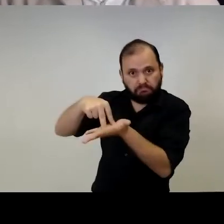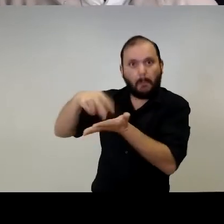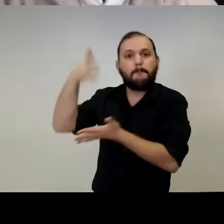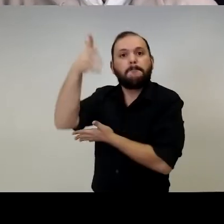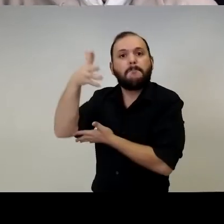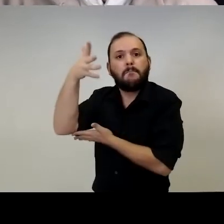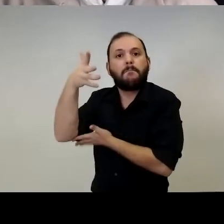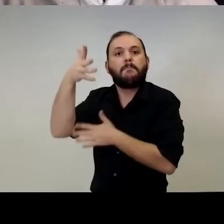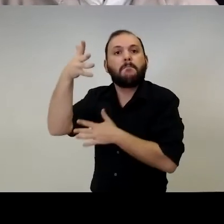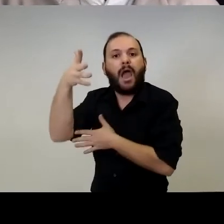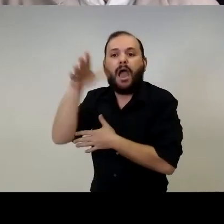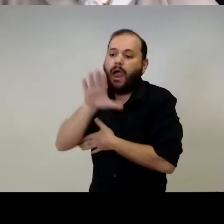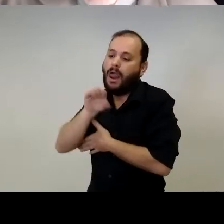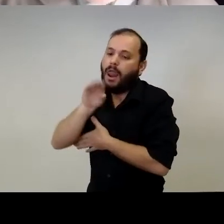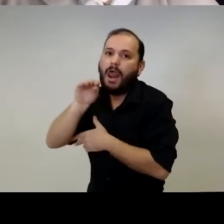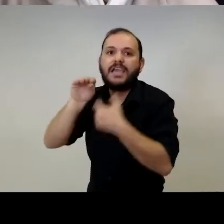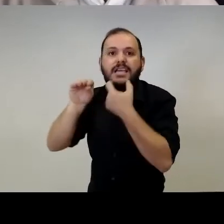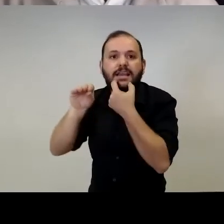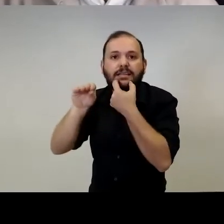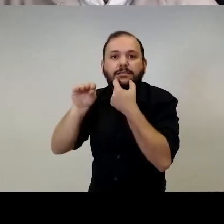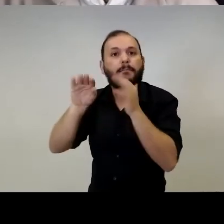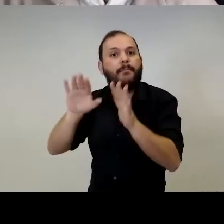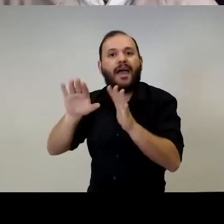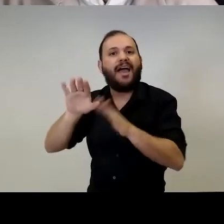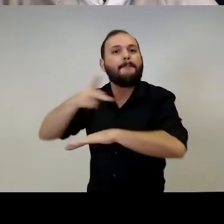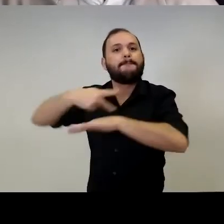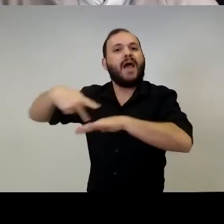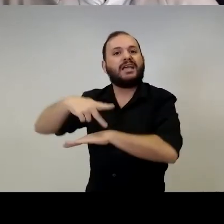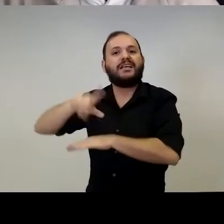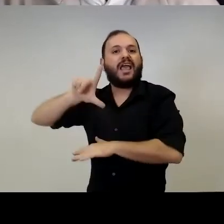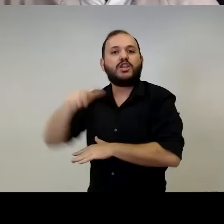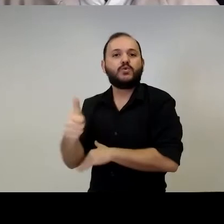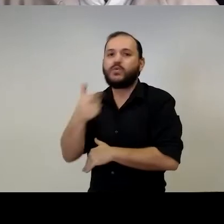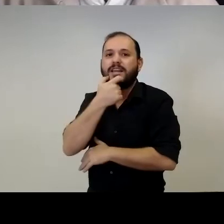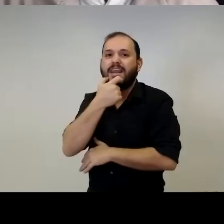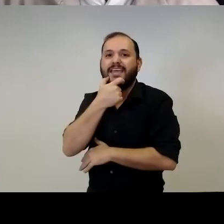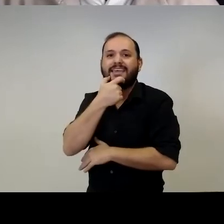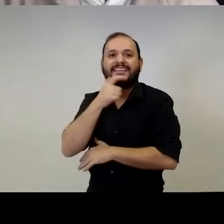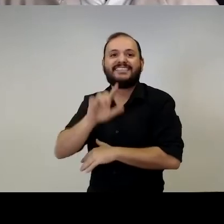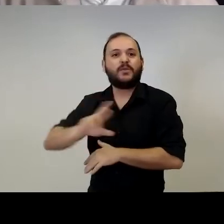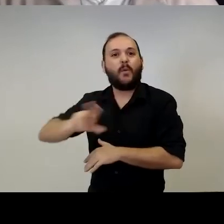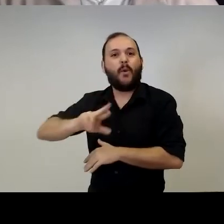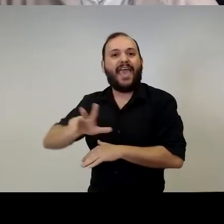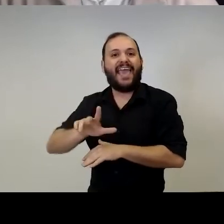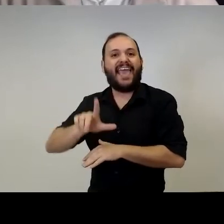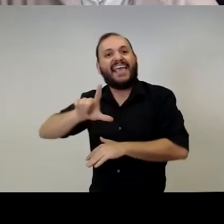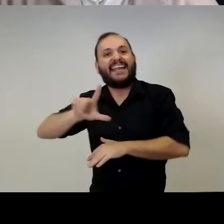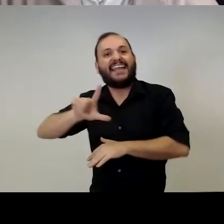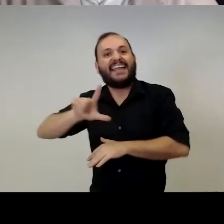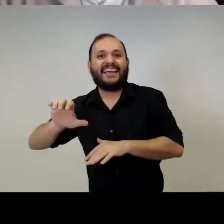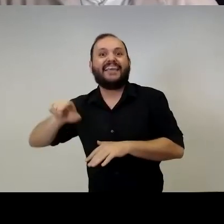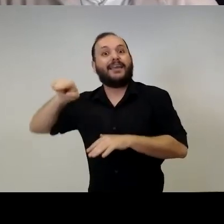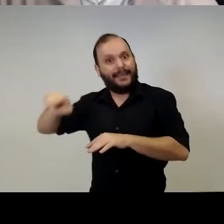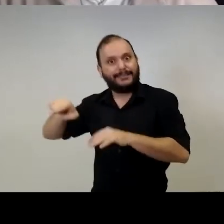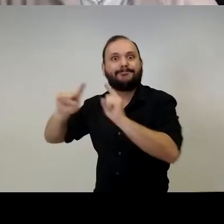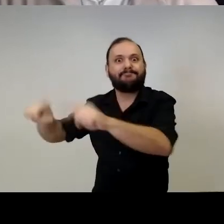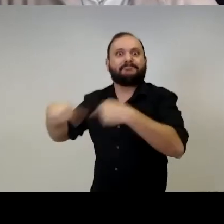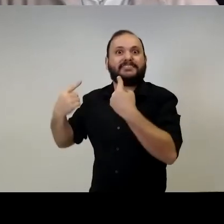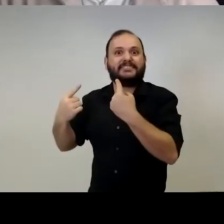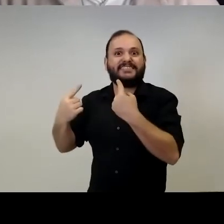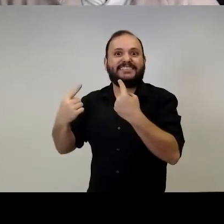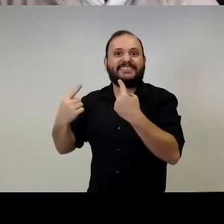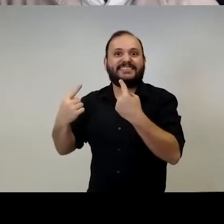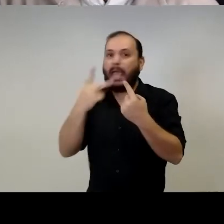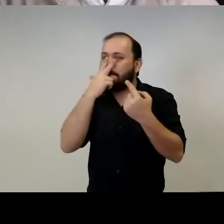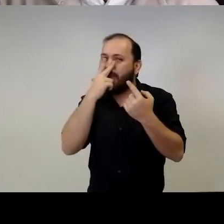be compared. Again, the lexical gaps. Lexical gaps are something that exists in conference